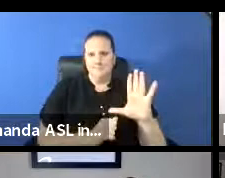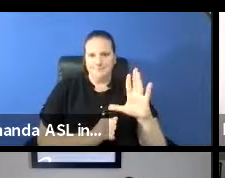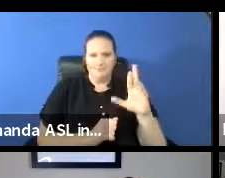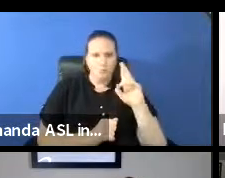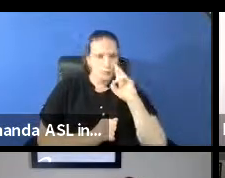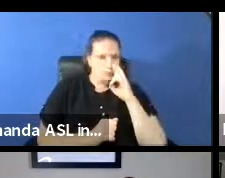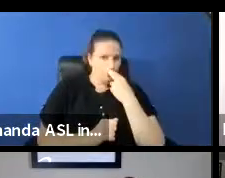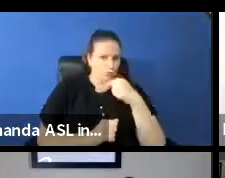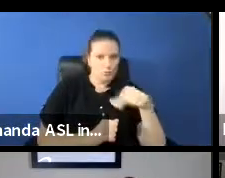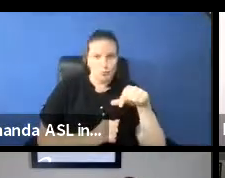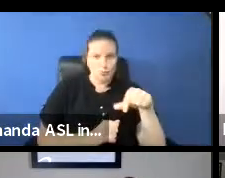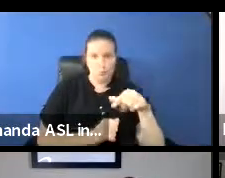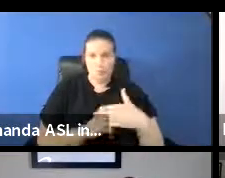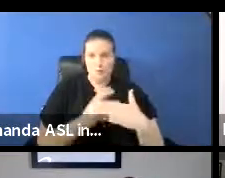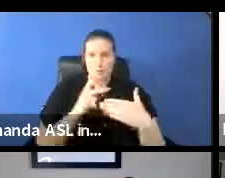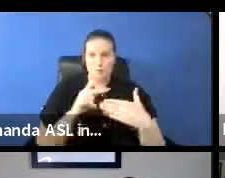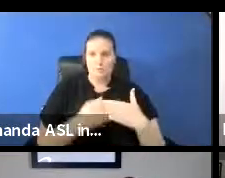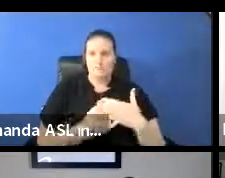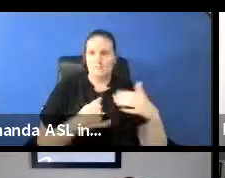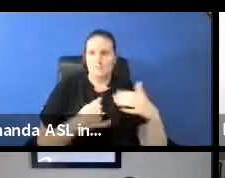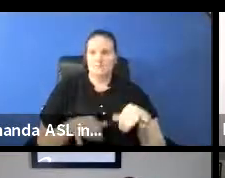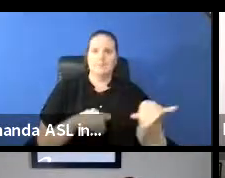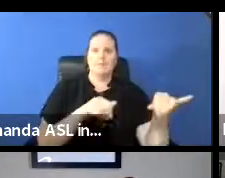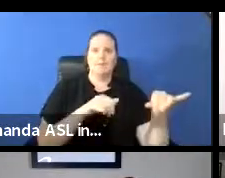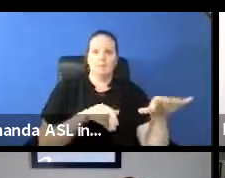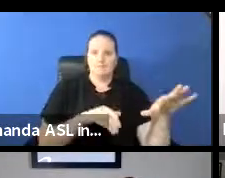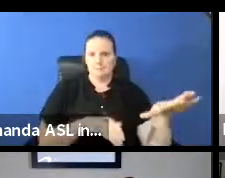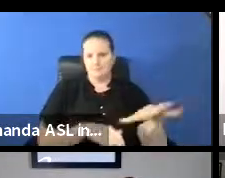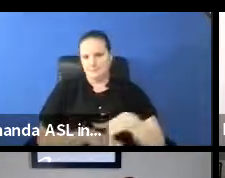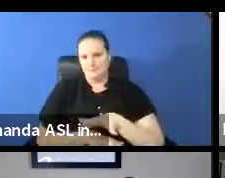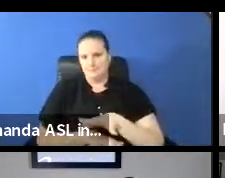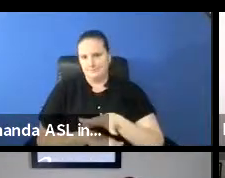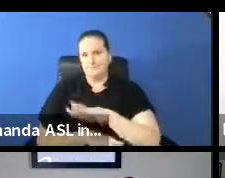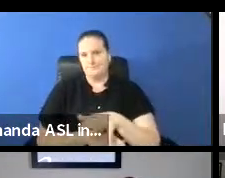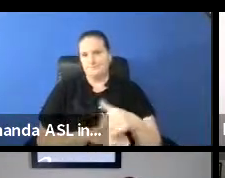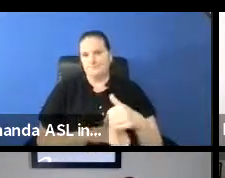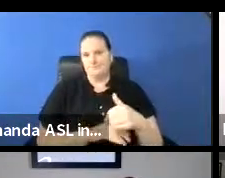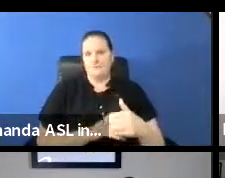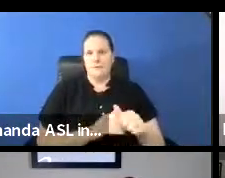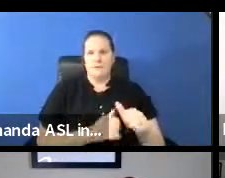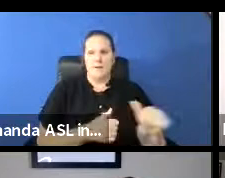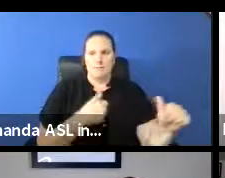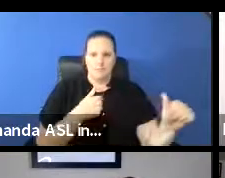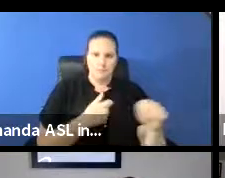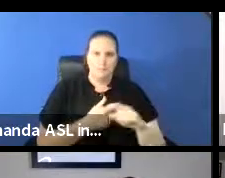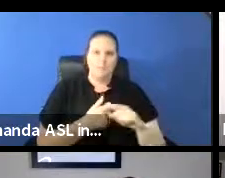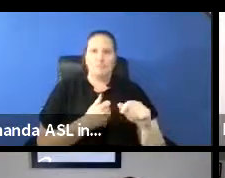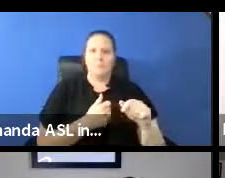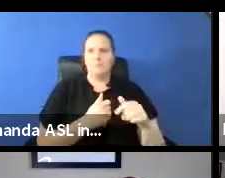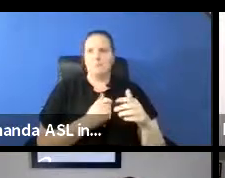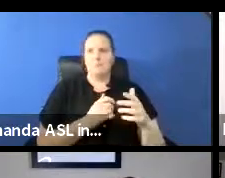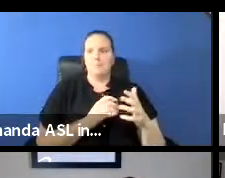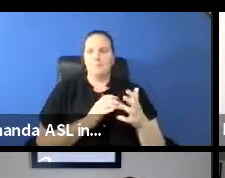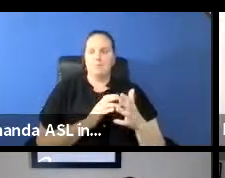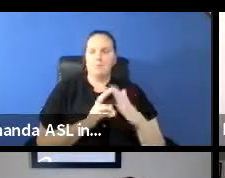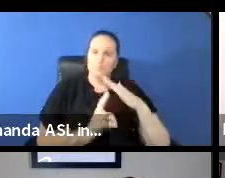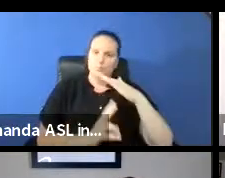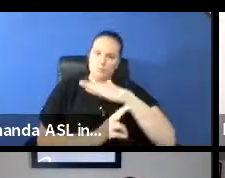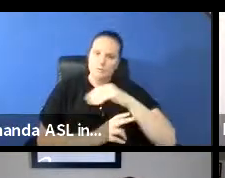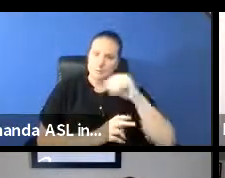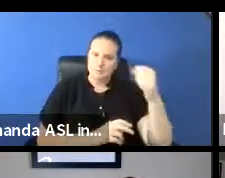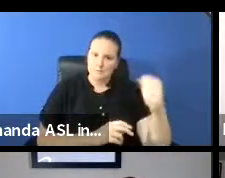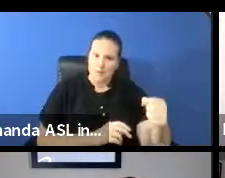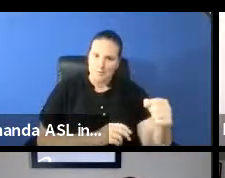Corridor project? Because it is all part of the same corridor. It all backs up over the bridge when you're going south, particularly in the